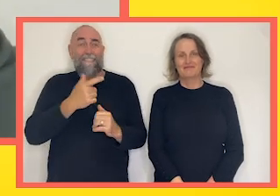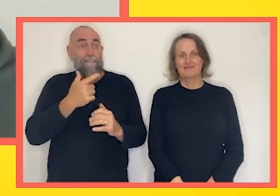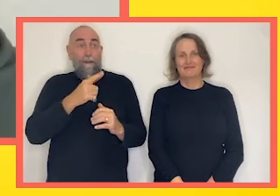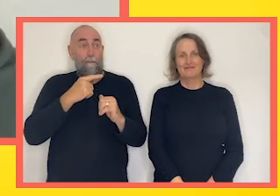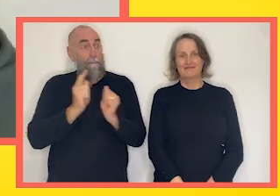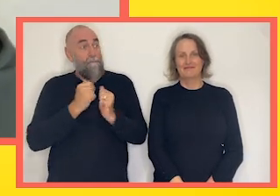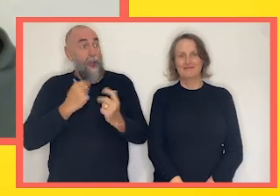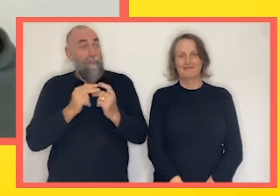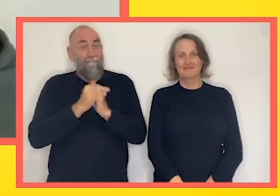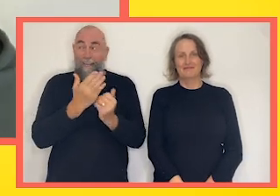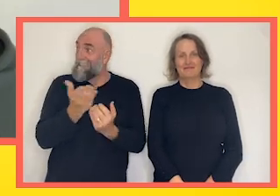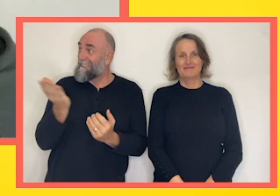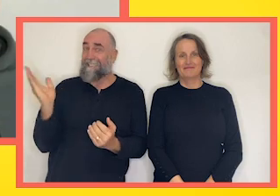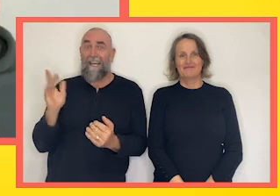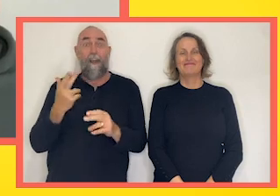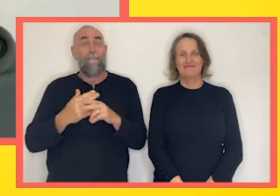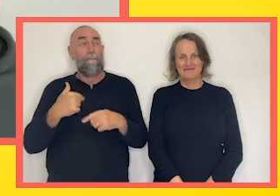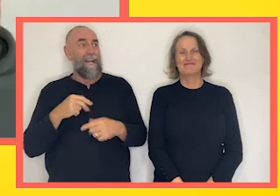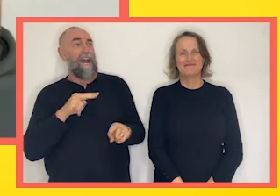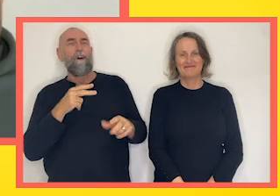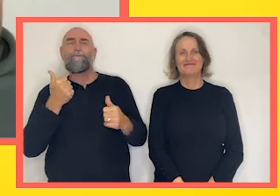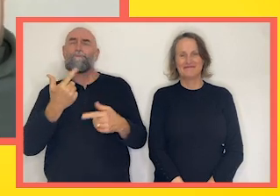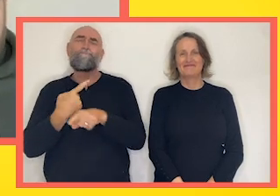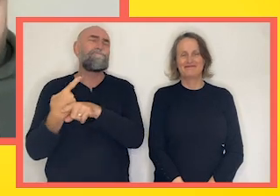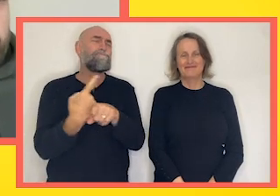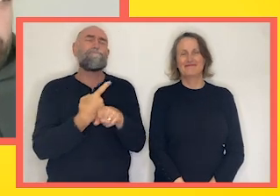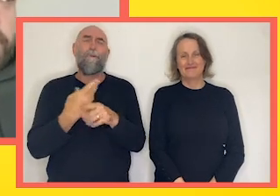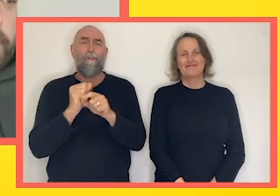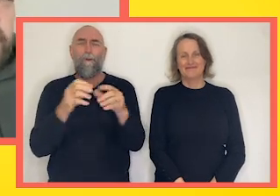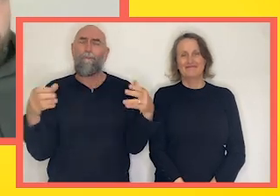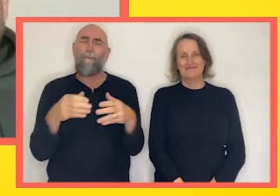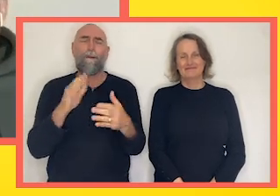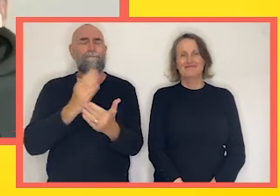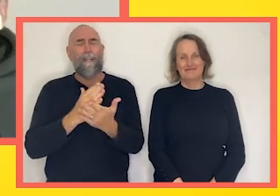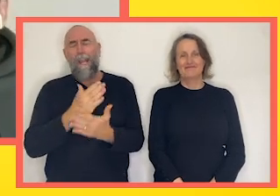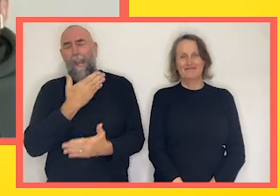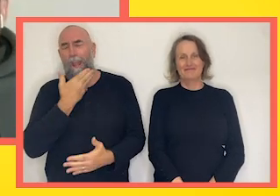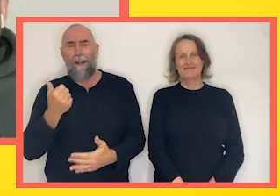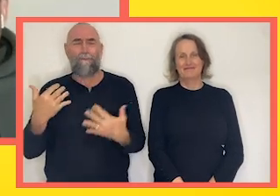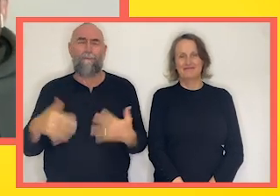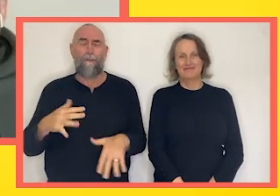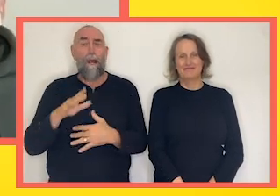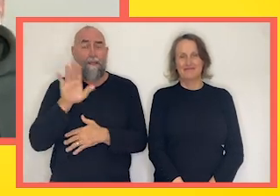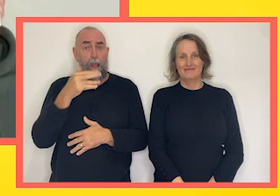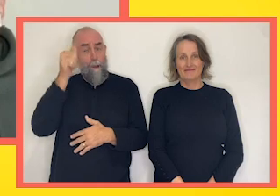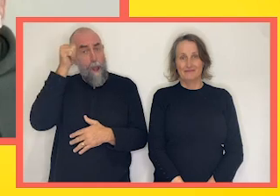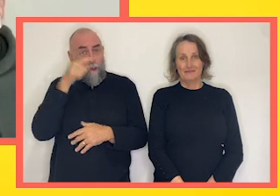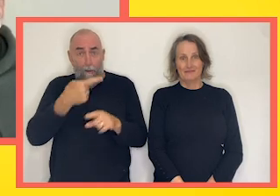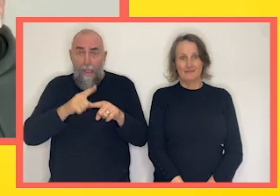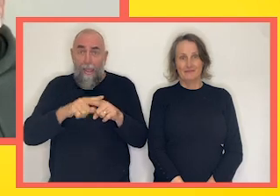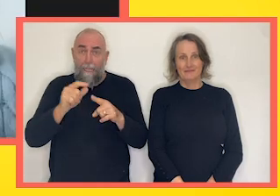friends over here. So it just made the ability to have a yarn with the group so much nicer. And did everyone actually know that you're a